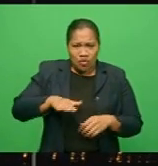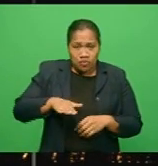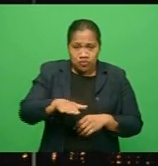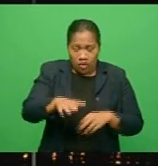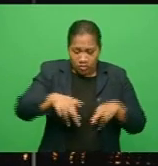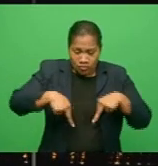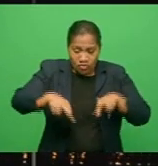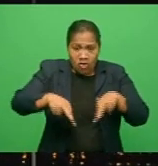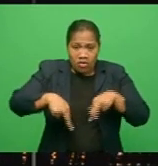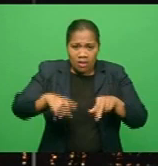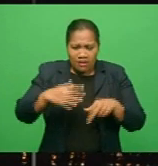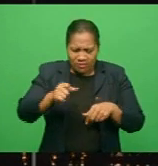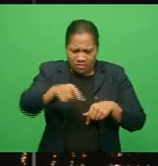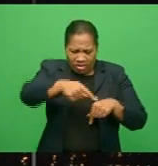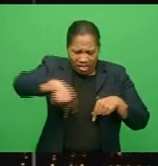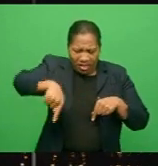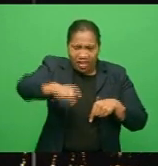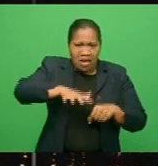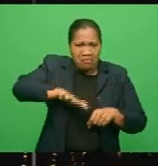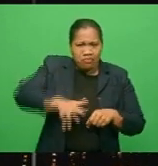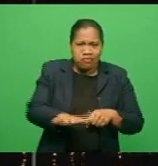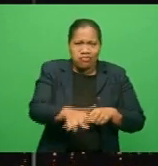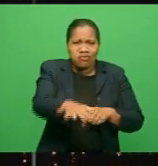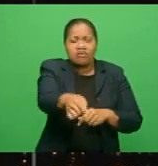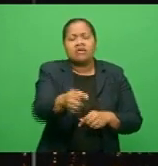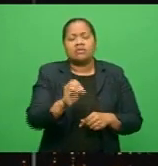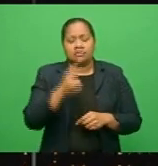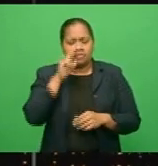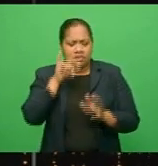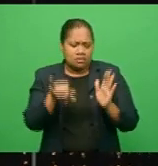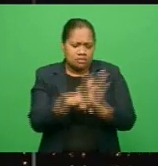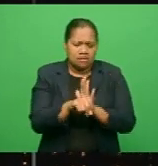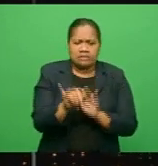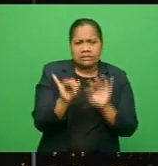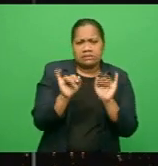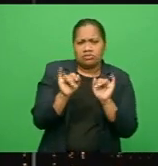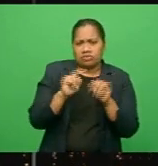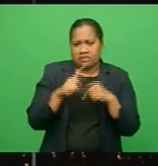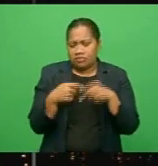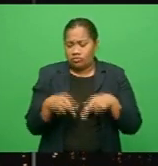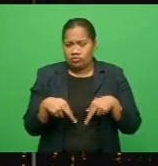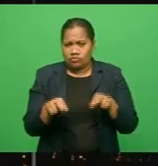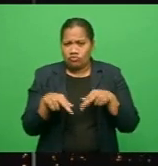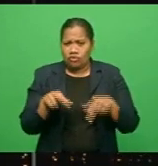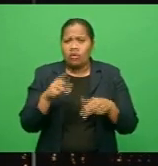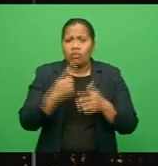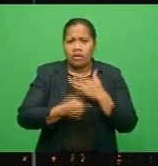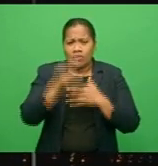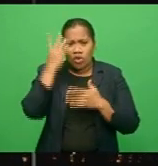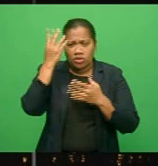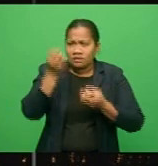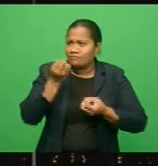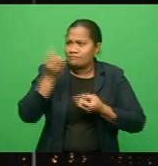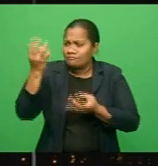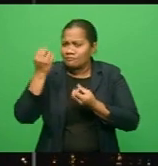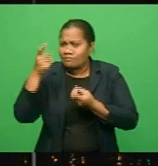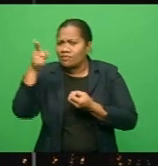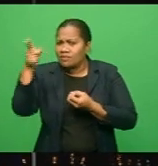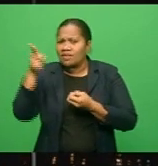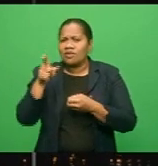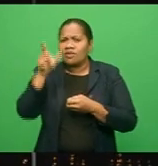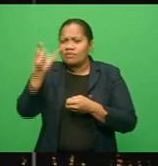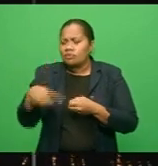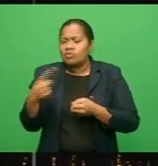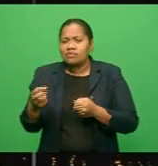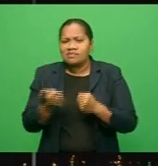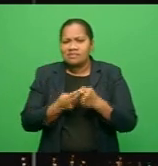Fiji Roads Authority says it identified some issues with the surfacing of the road and raised their concerns with the contractor. Kritika Kumar